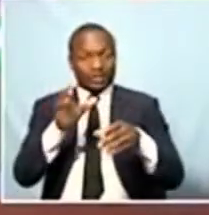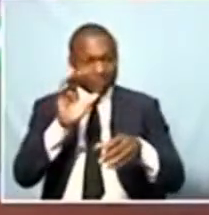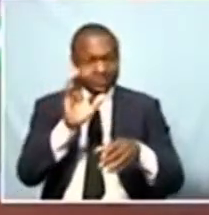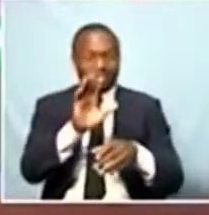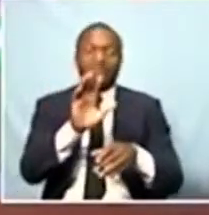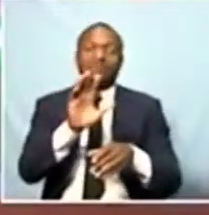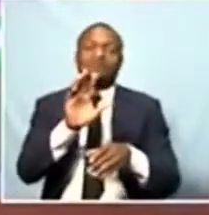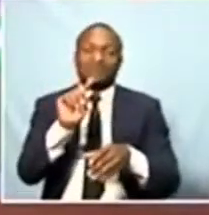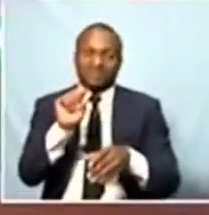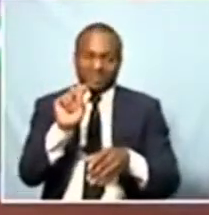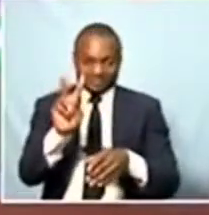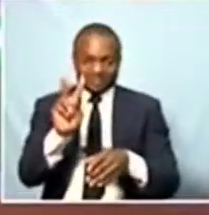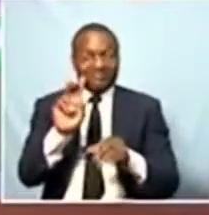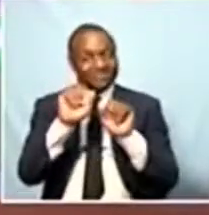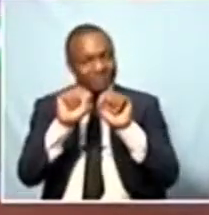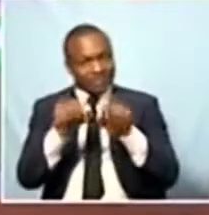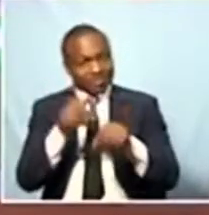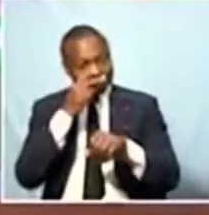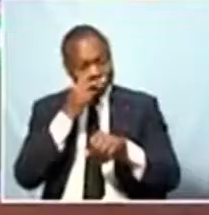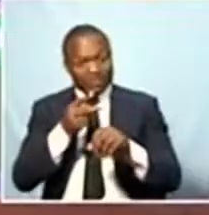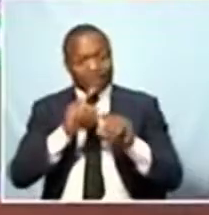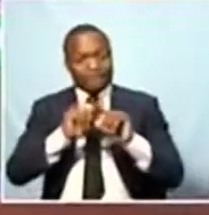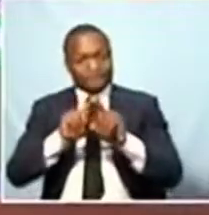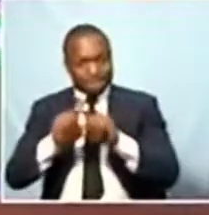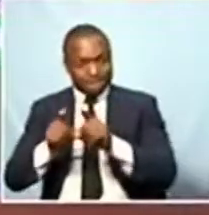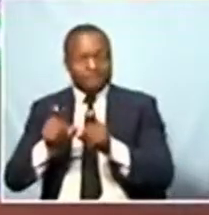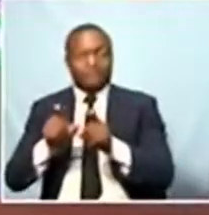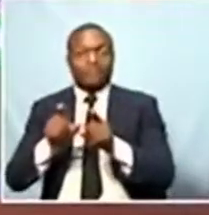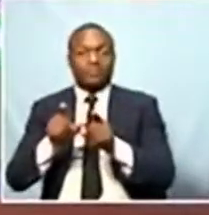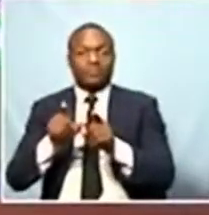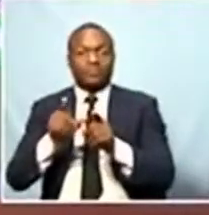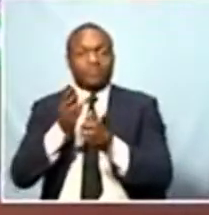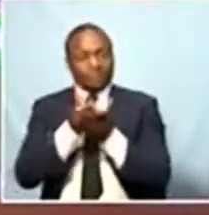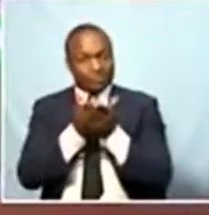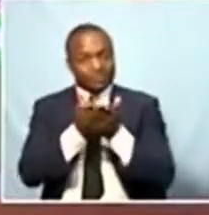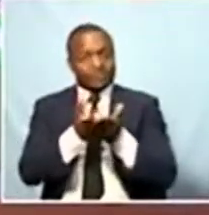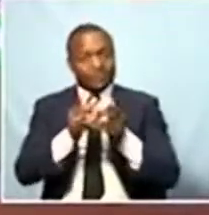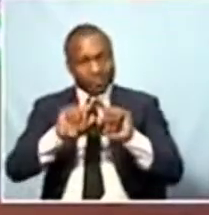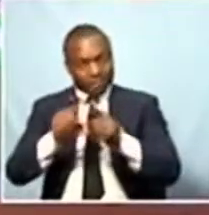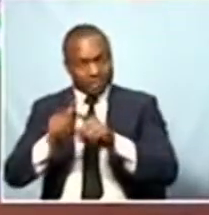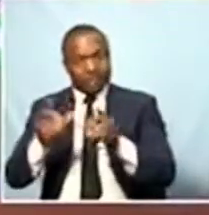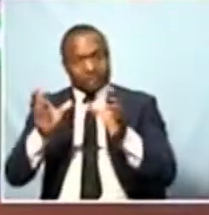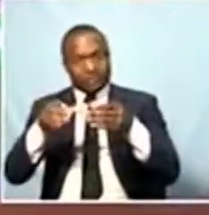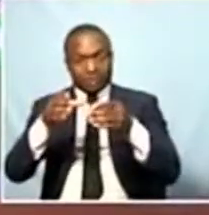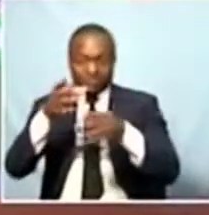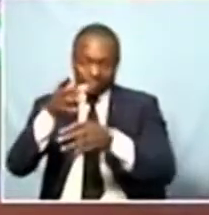so that you get to see the various submissions that these various committees are